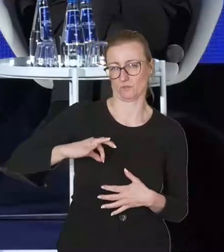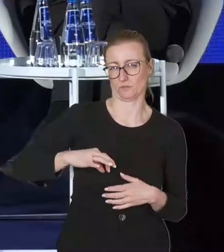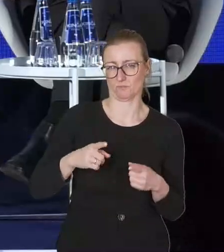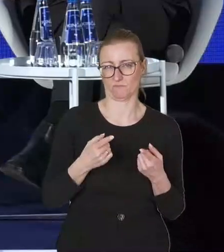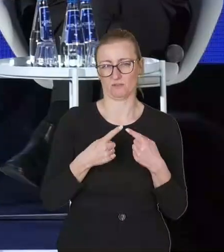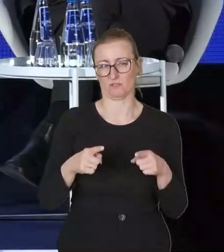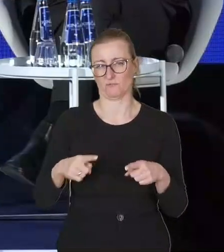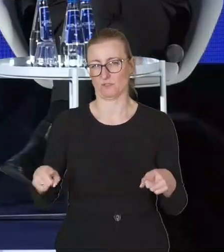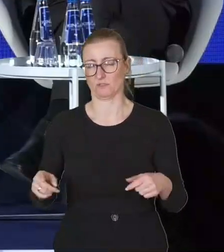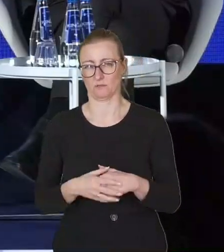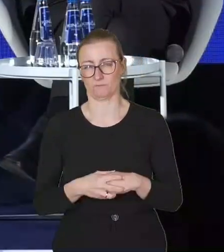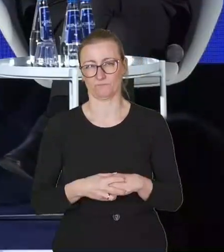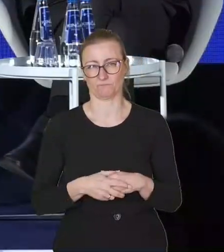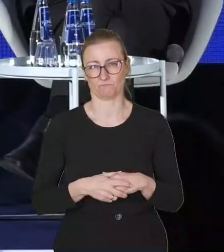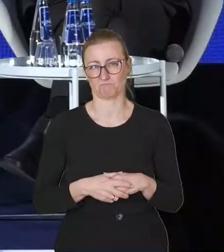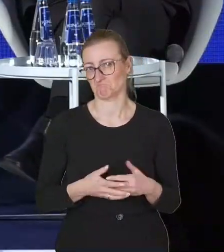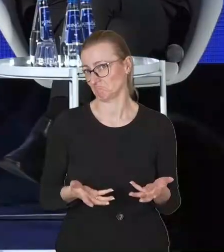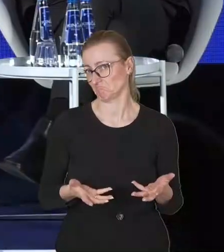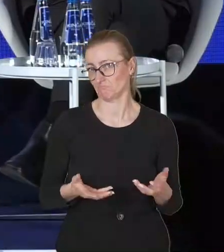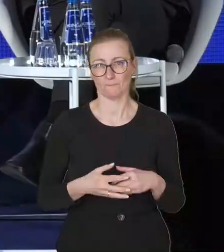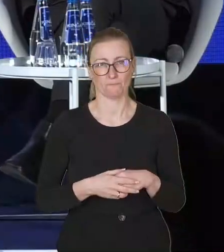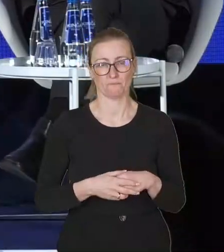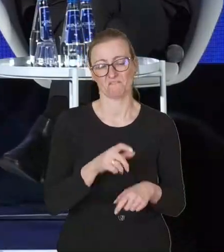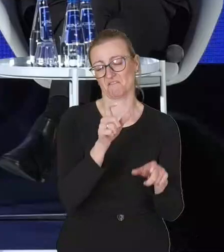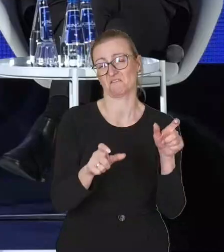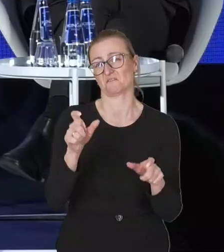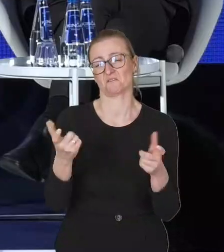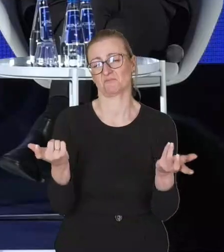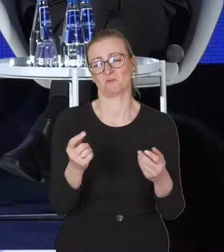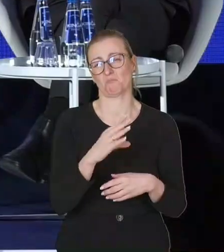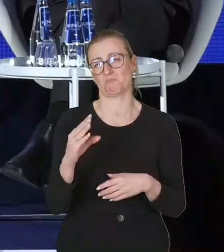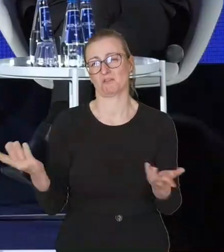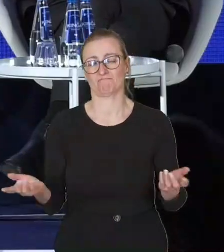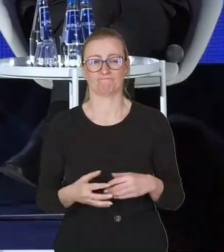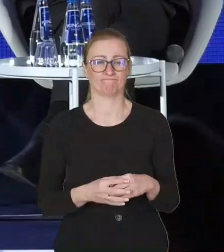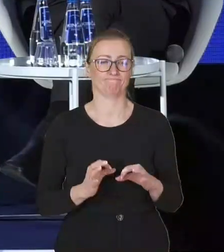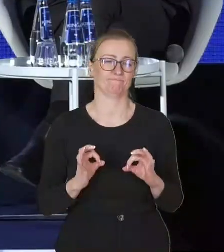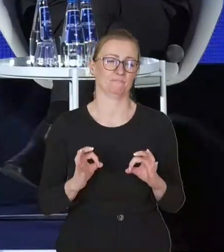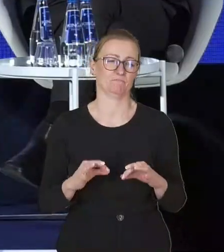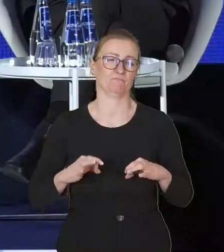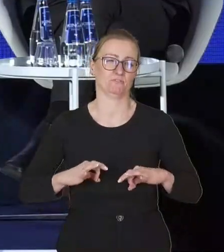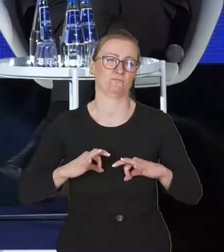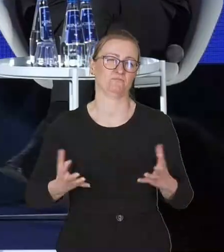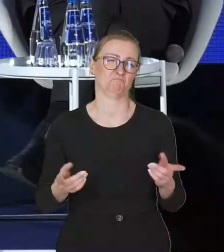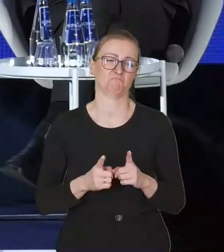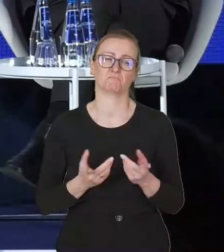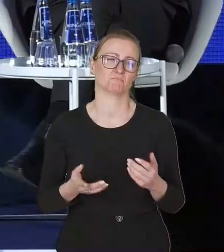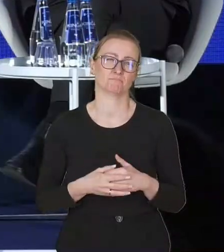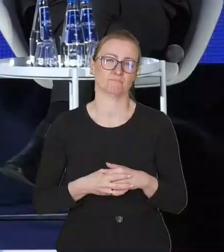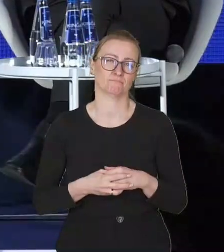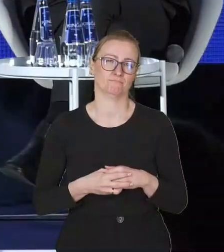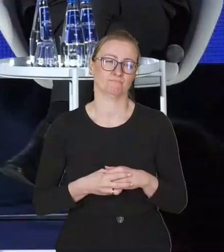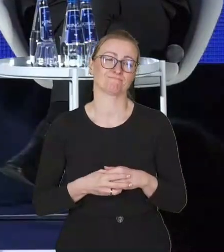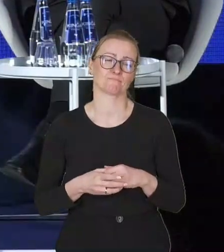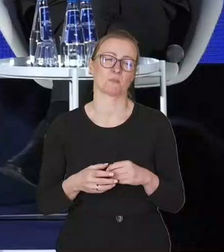resources, and then of course it's the issue, who is processing those resources when you have countries that have lost their processing